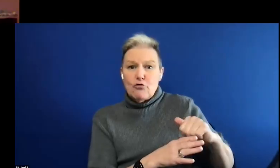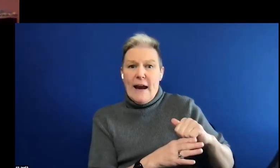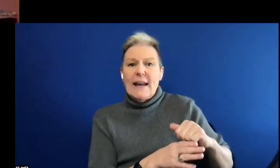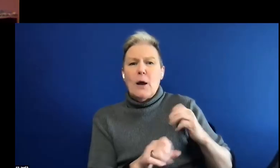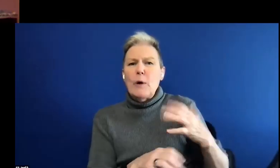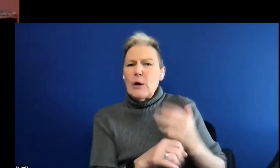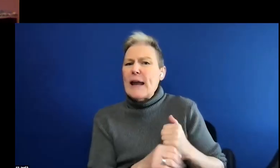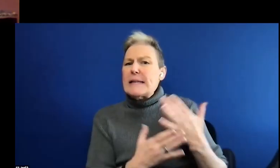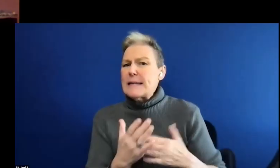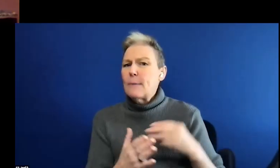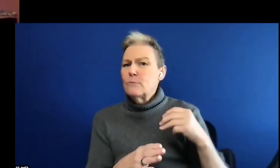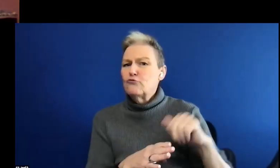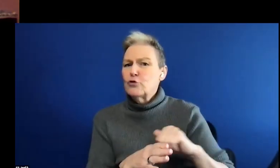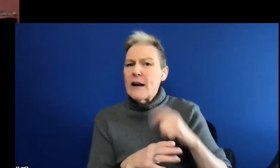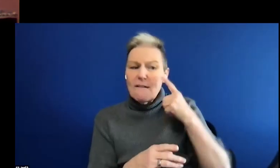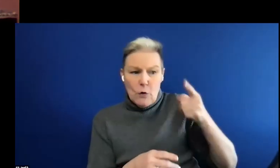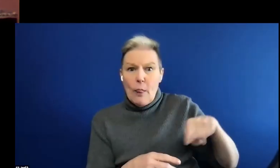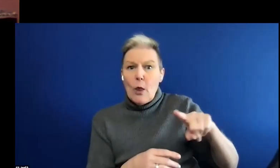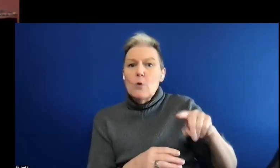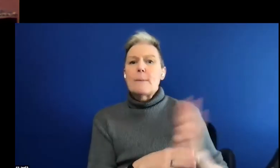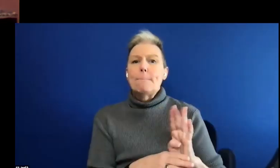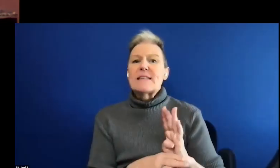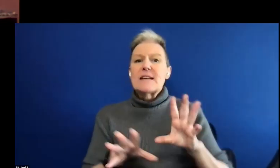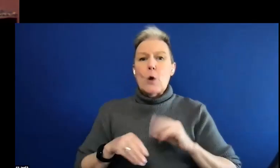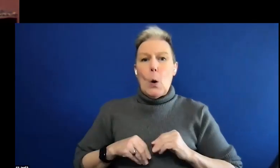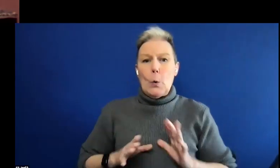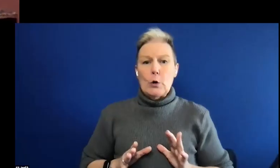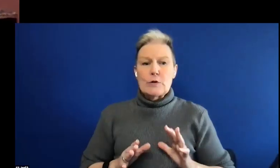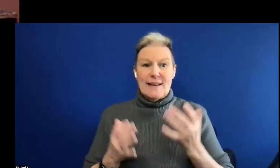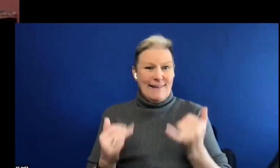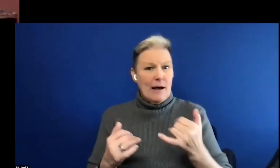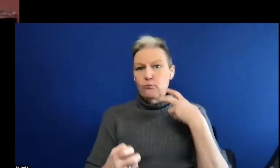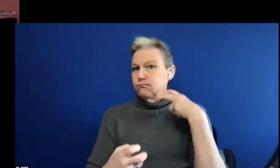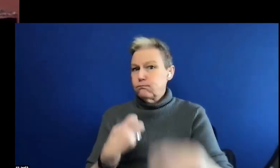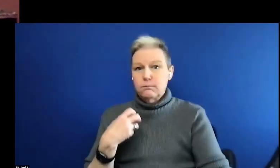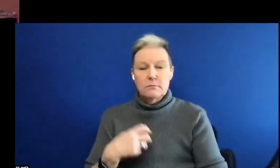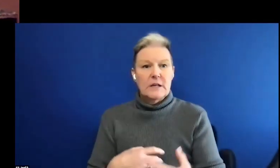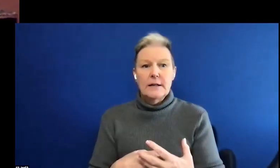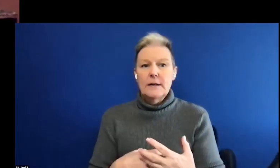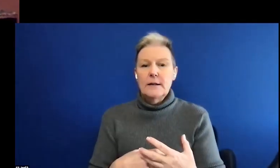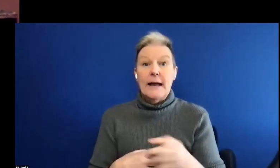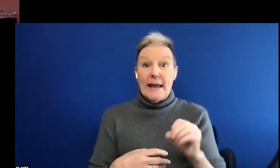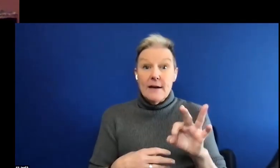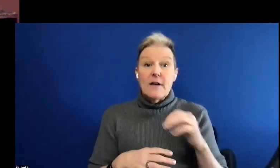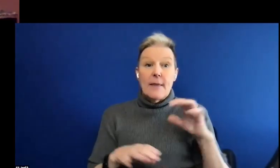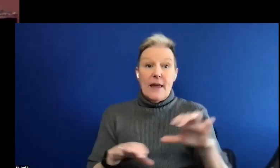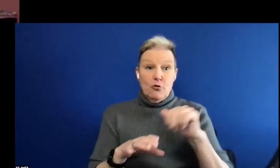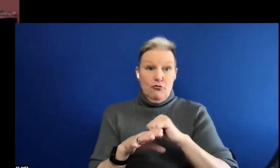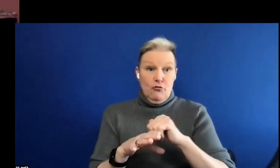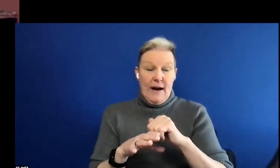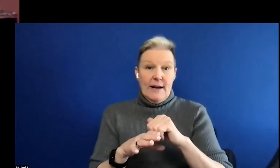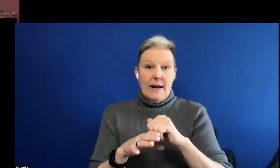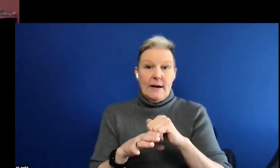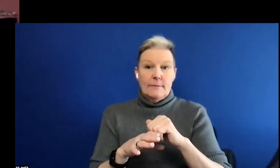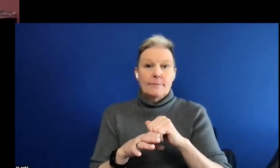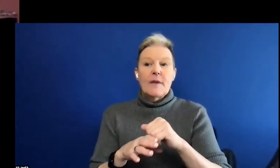some training for those business owners. It's very difficult now, and now if they do training, they're pulled out